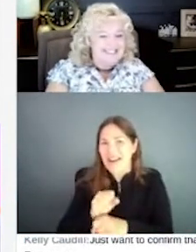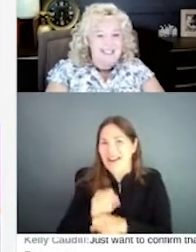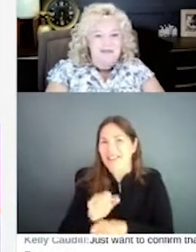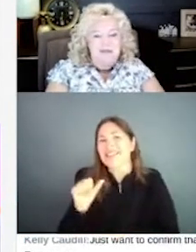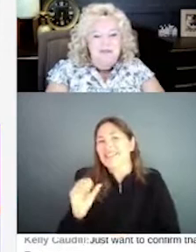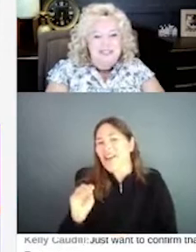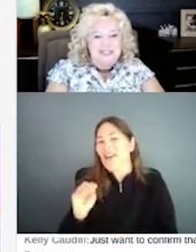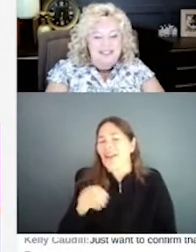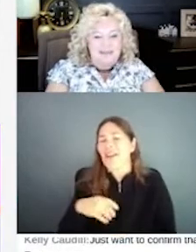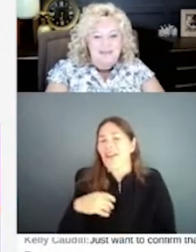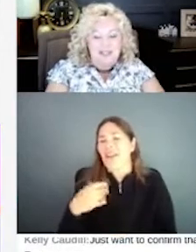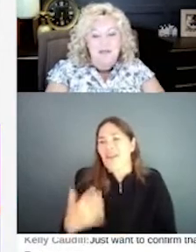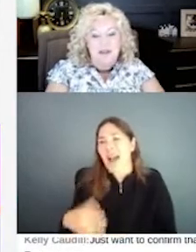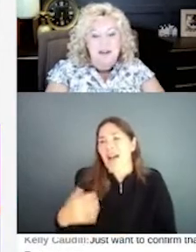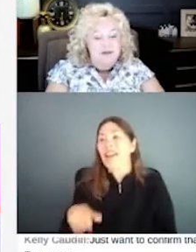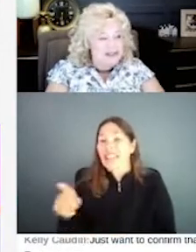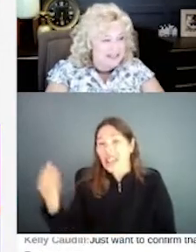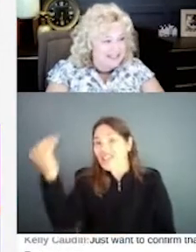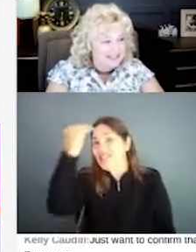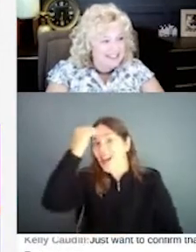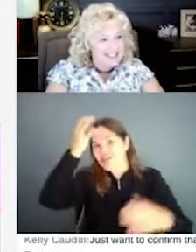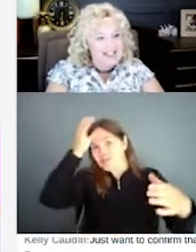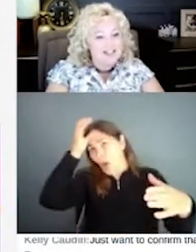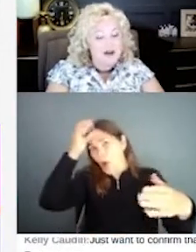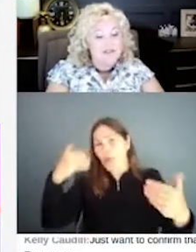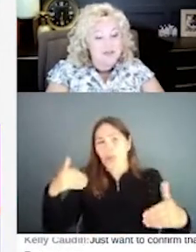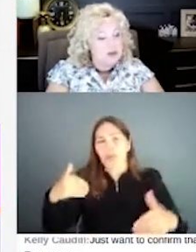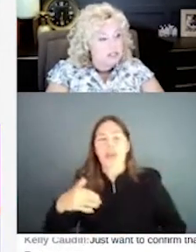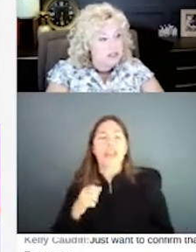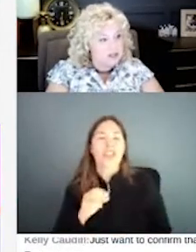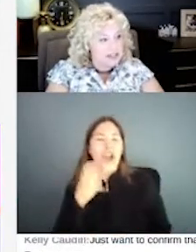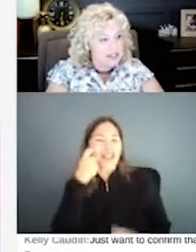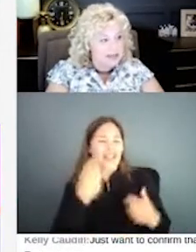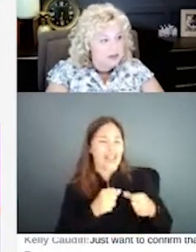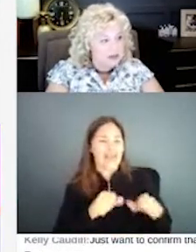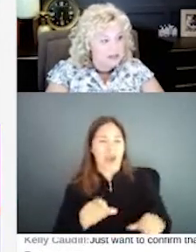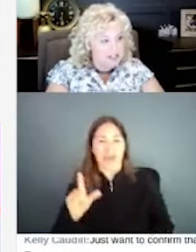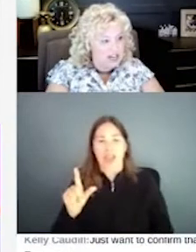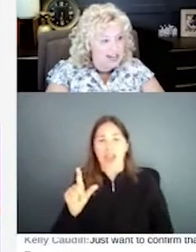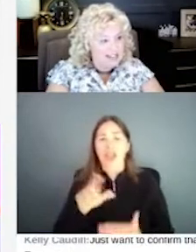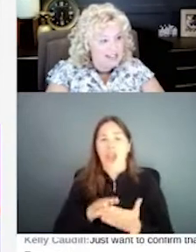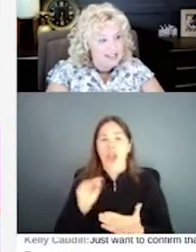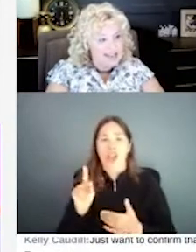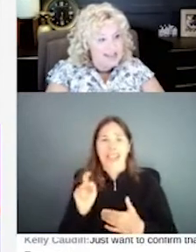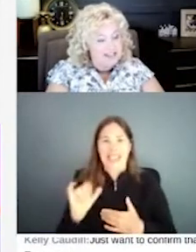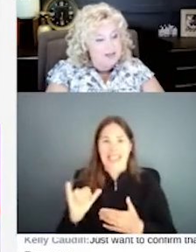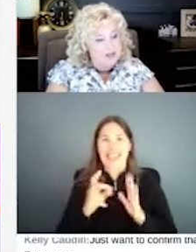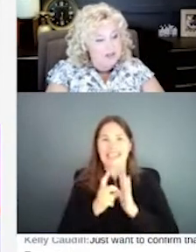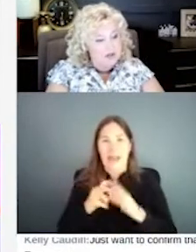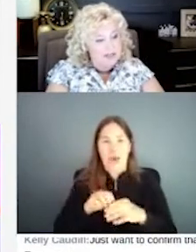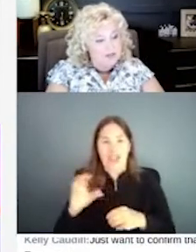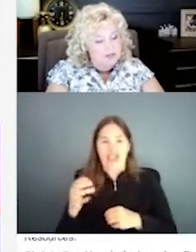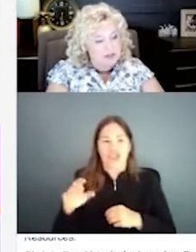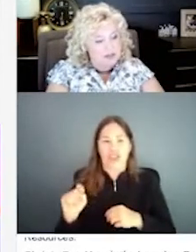So he would know. Okay, so I've just posted the Learn Key demo in the chat, and I'm also